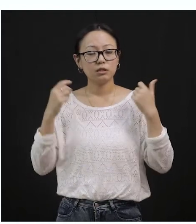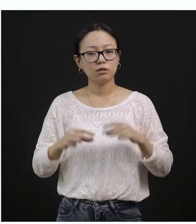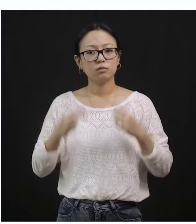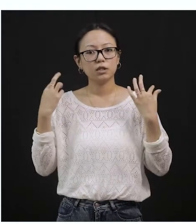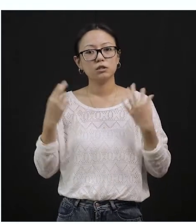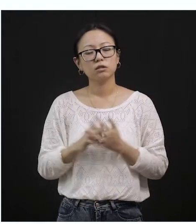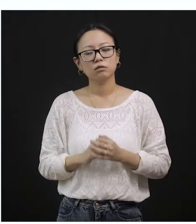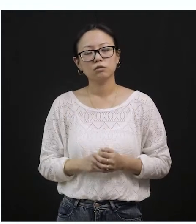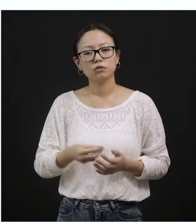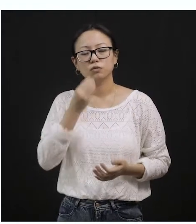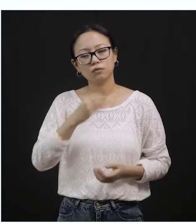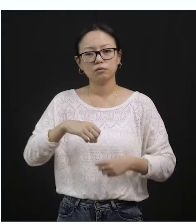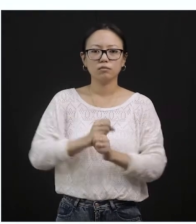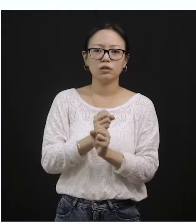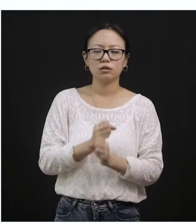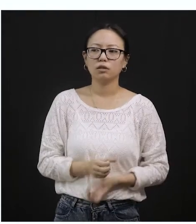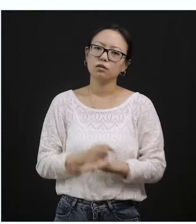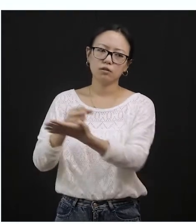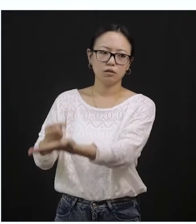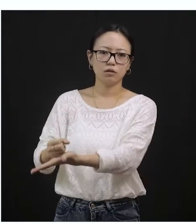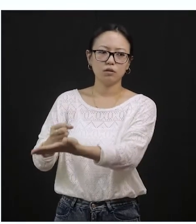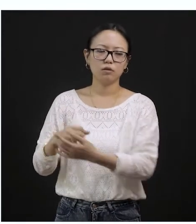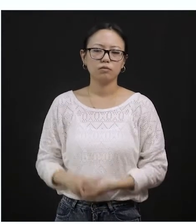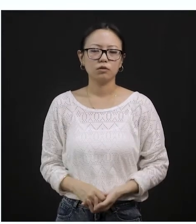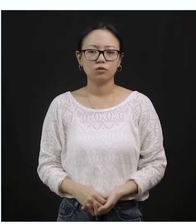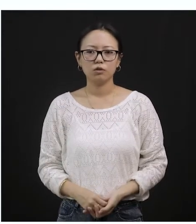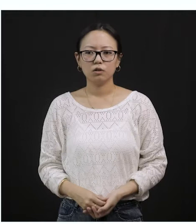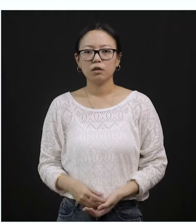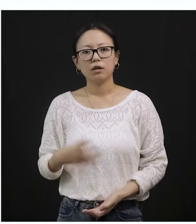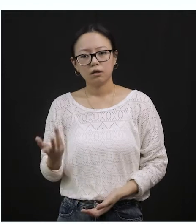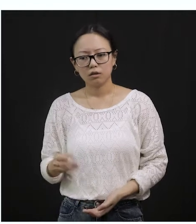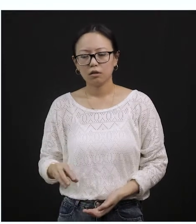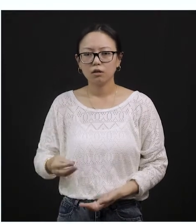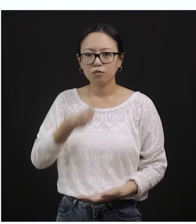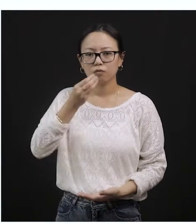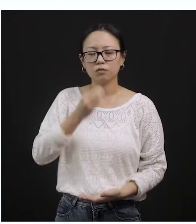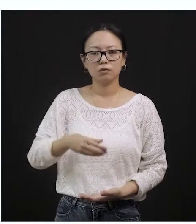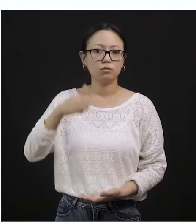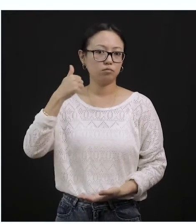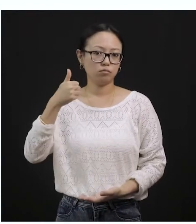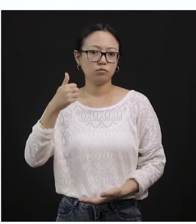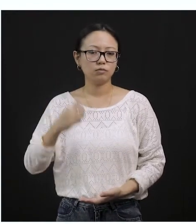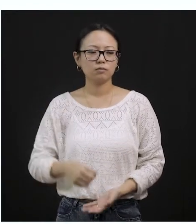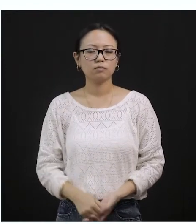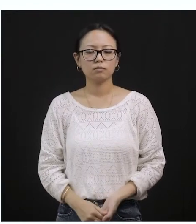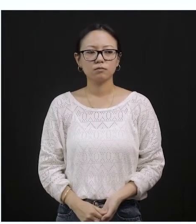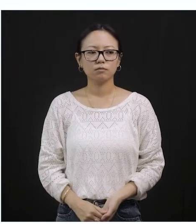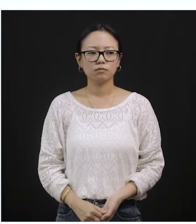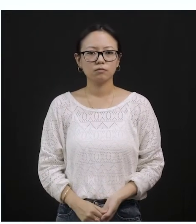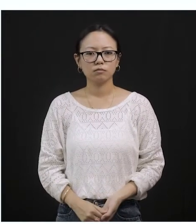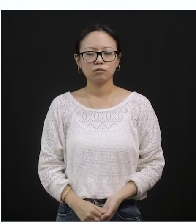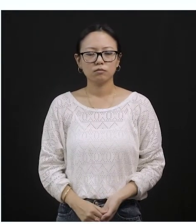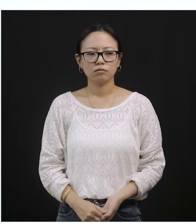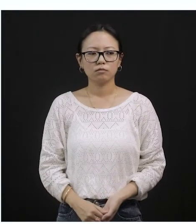reached to us. And the food used to be extremely and exclusively yummy. Yeah?